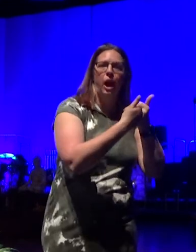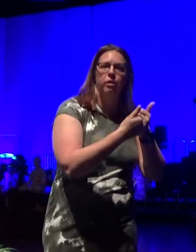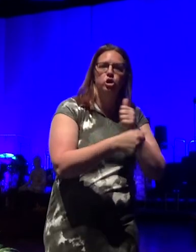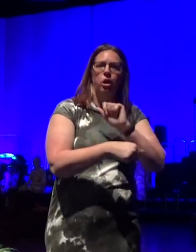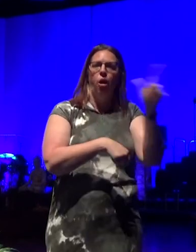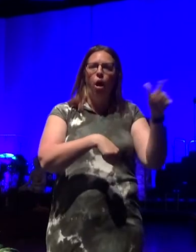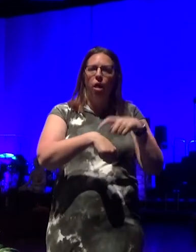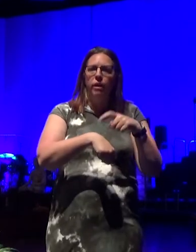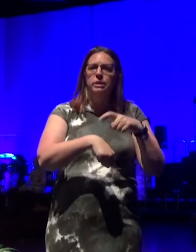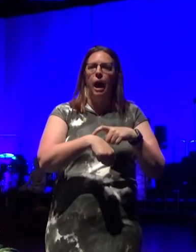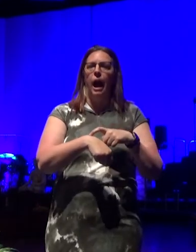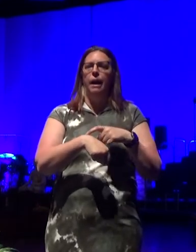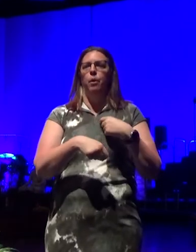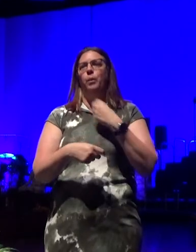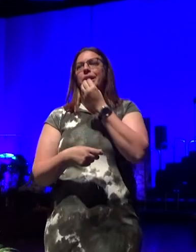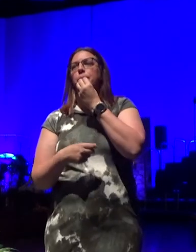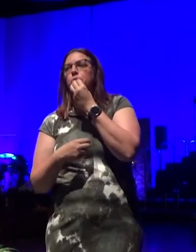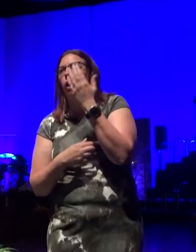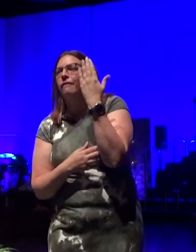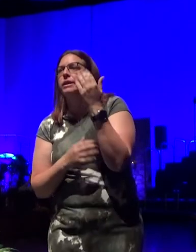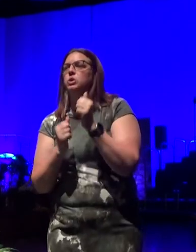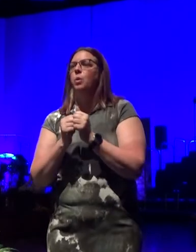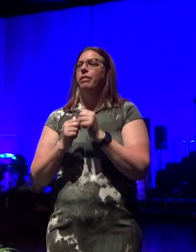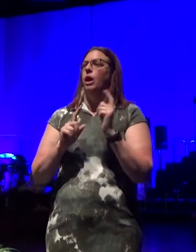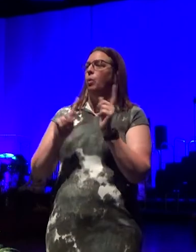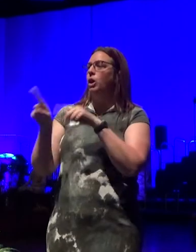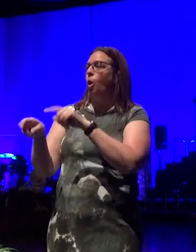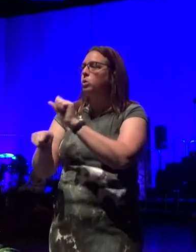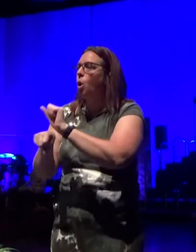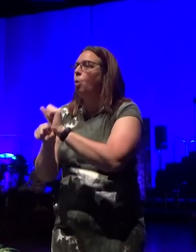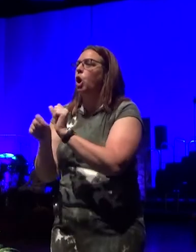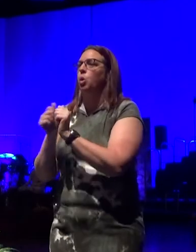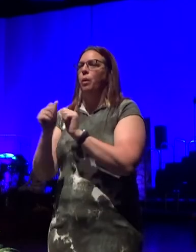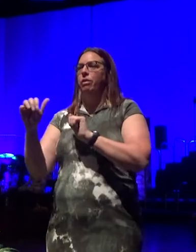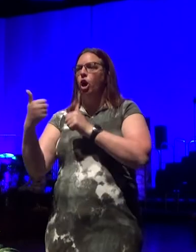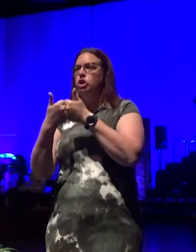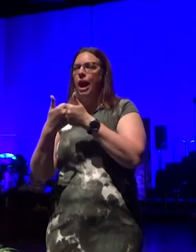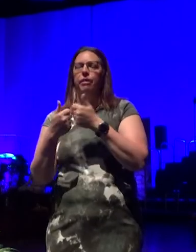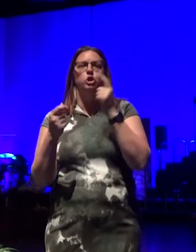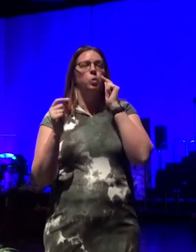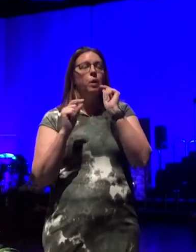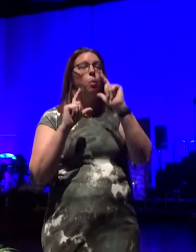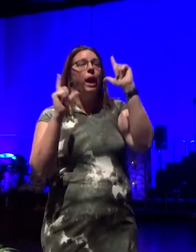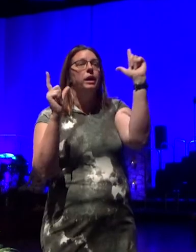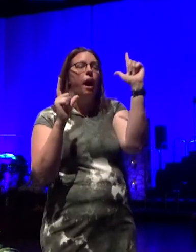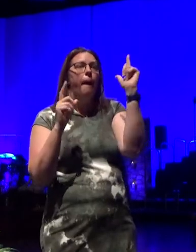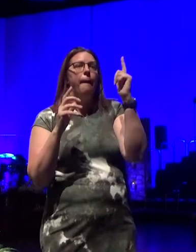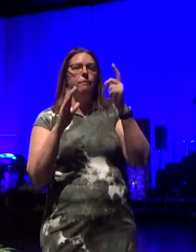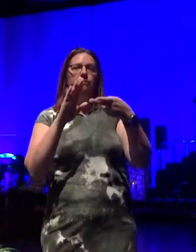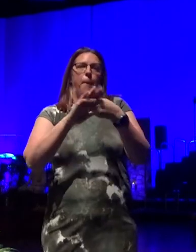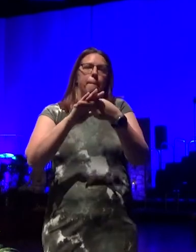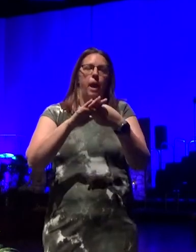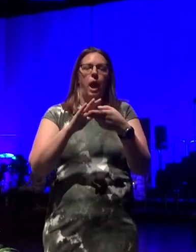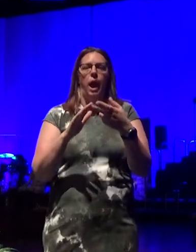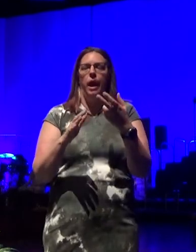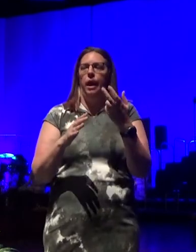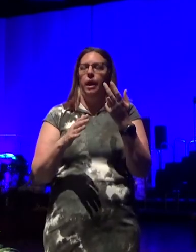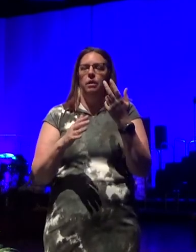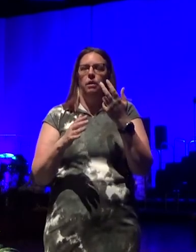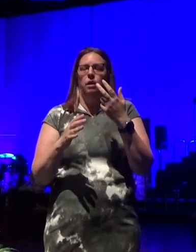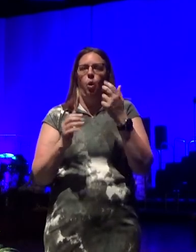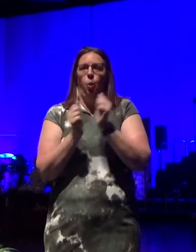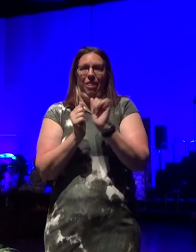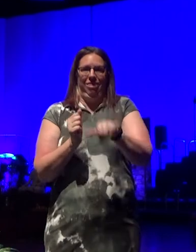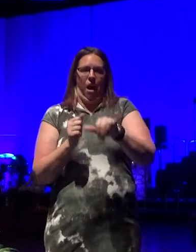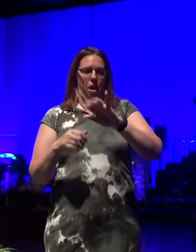work with us. We eat dinner with it. We go to bed with it. We wake up with it on our mind in the morning. We become kind of obsessed, and then what happens is we begin to reflect